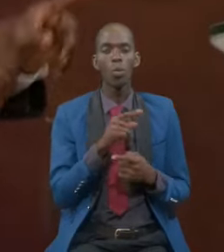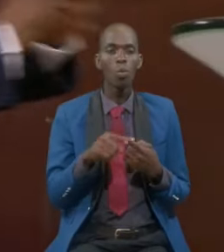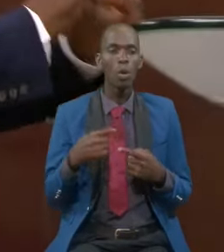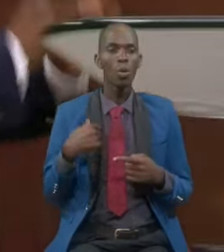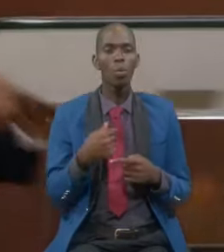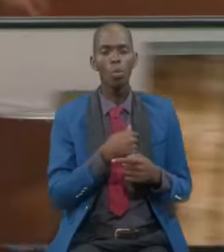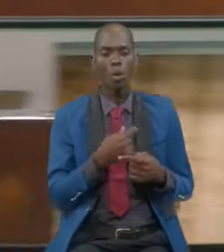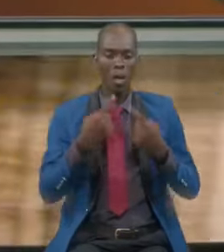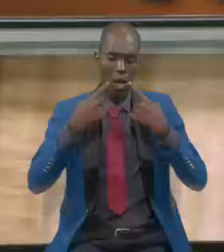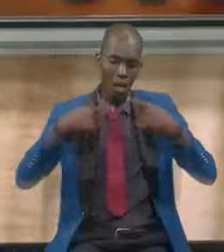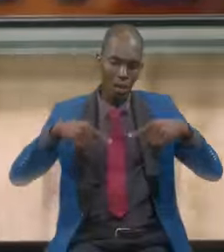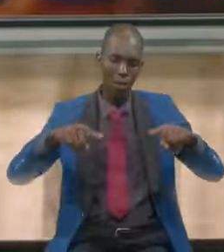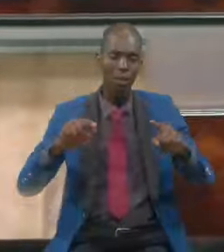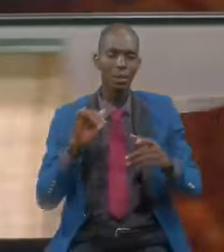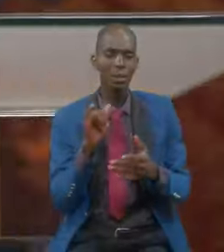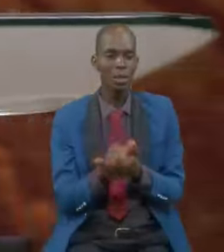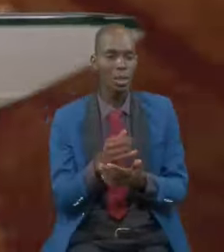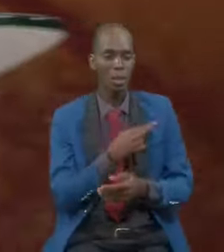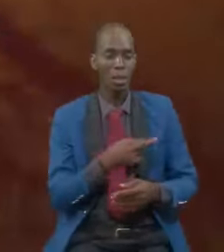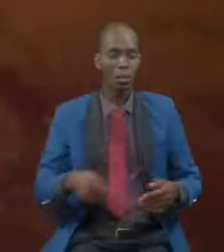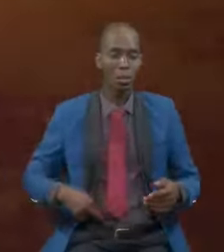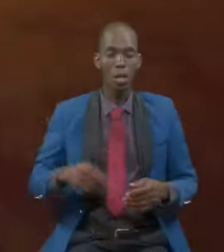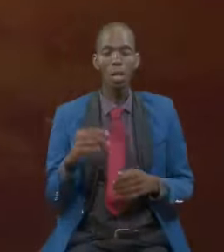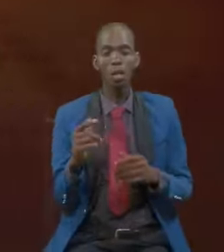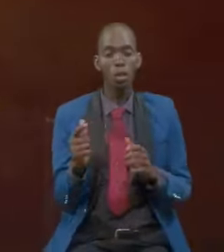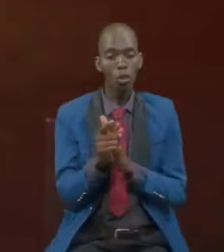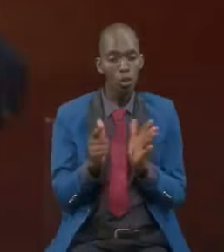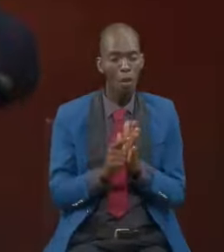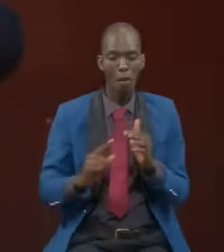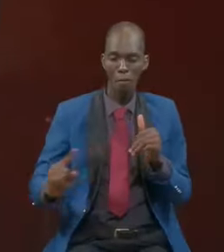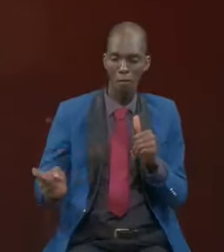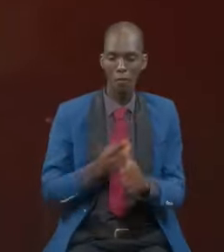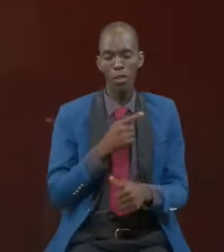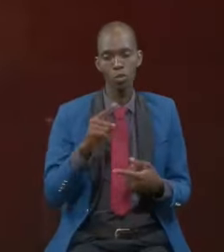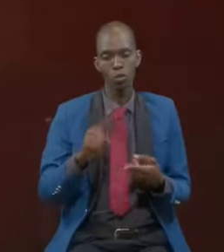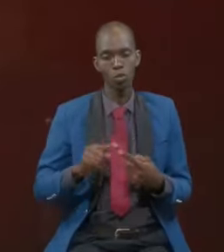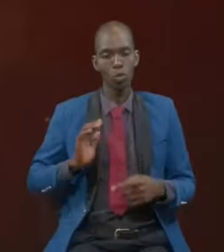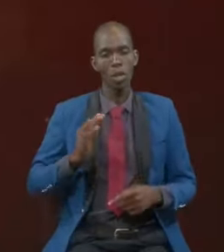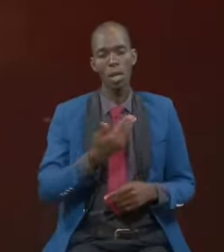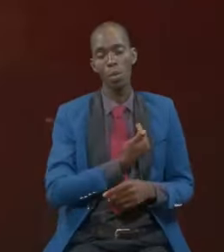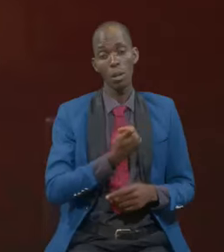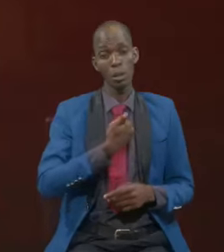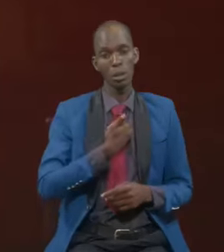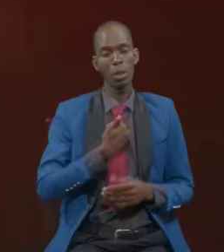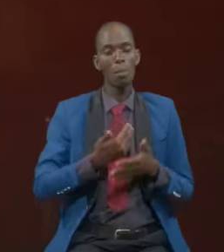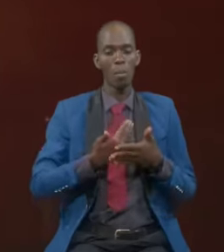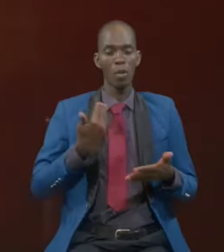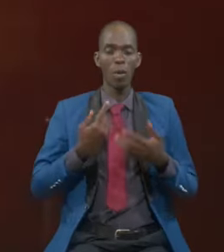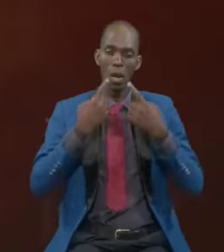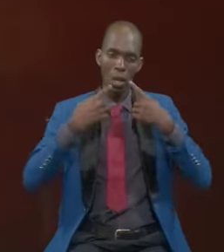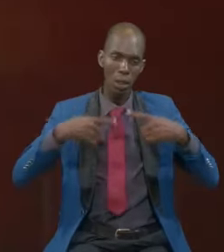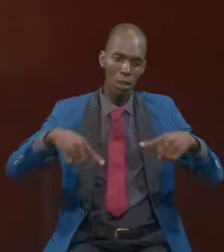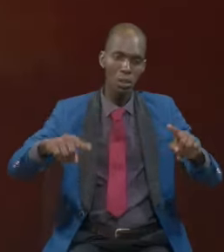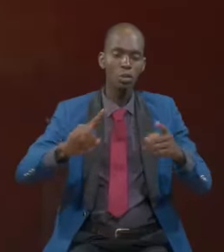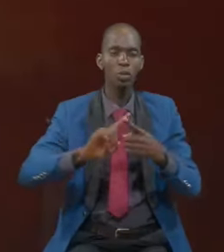law, we proclaim that royal law first to ourselves. Now we also proclaim it to